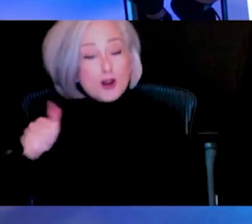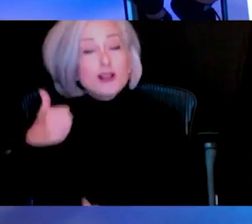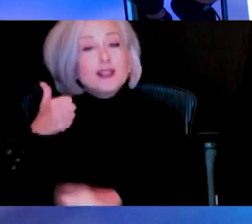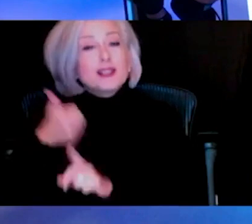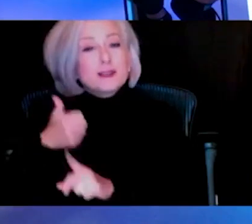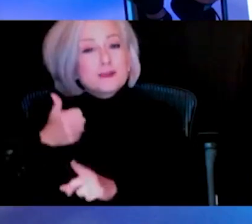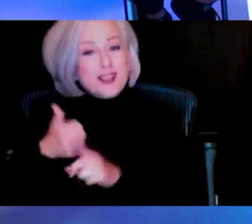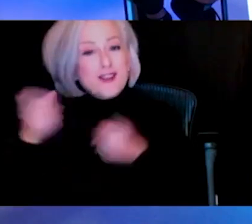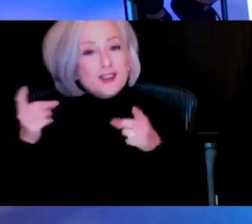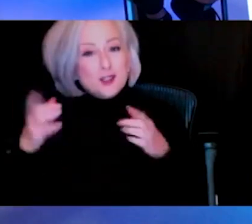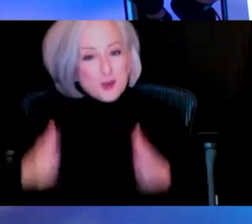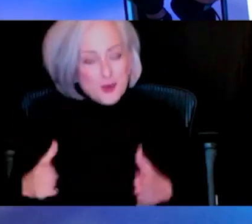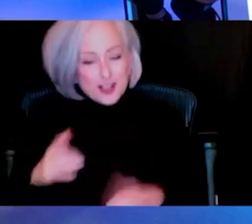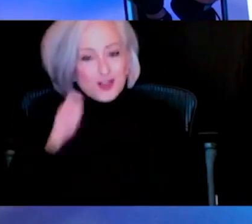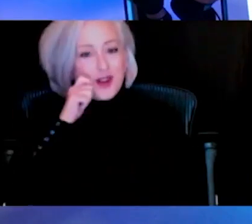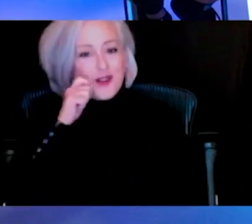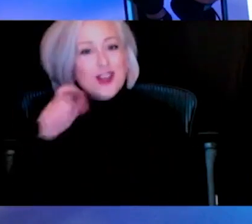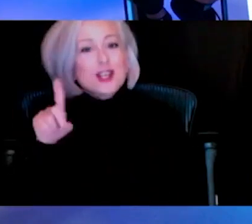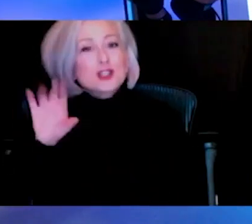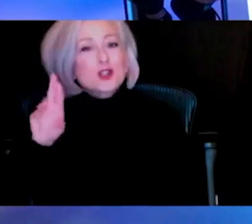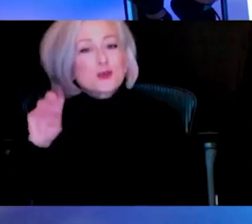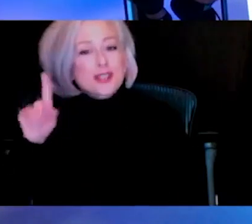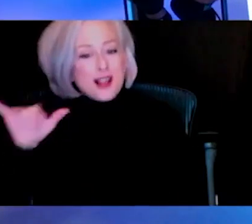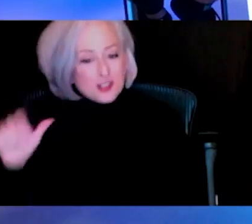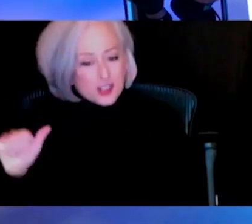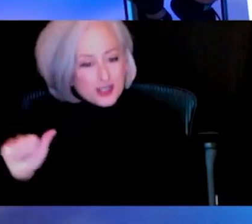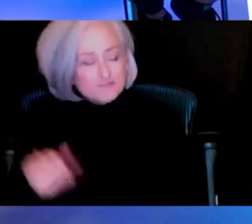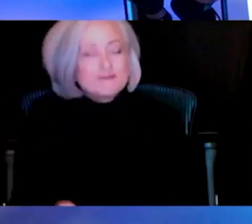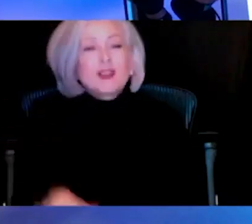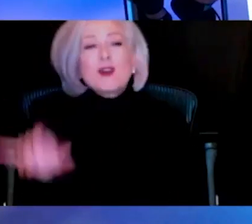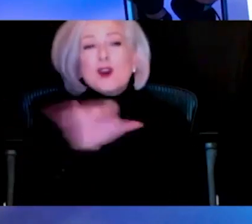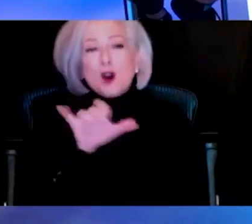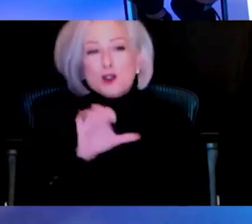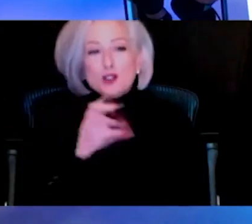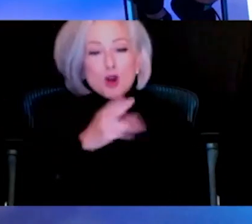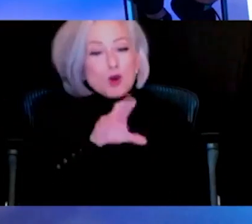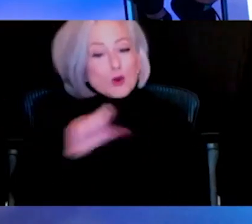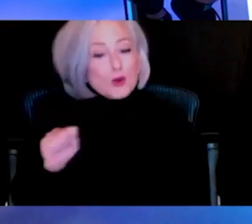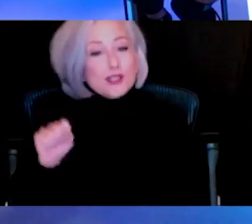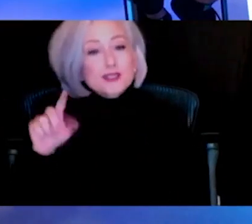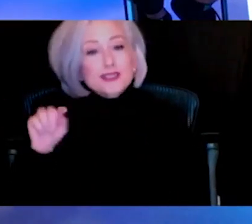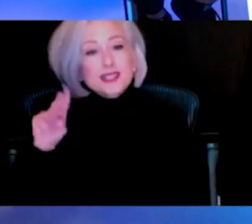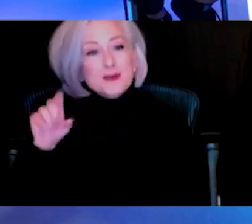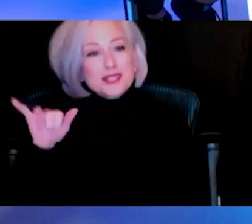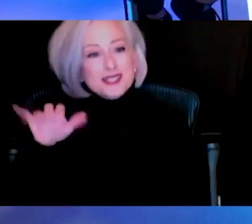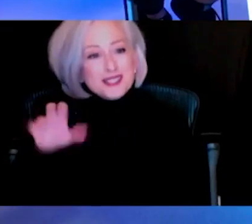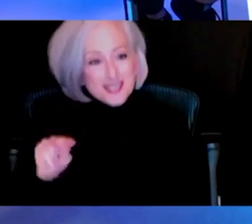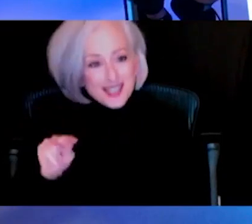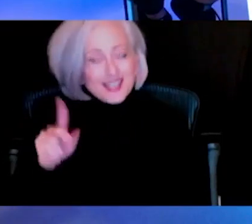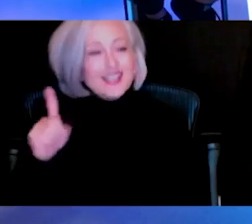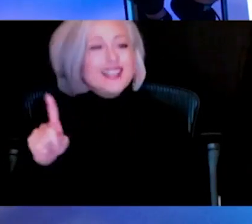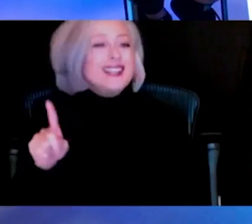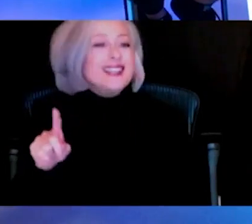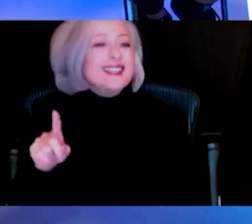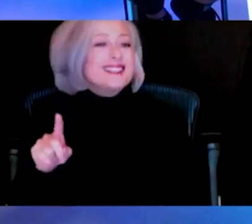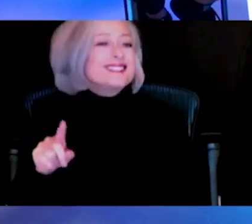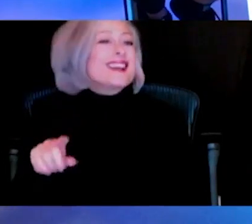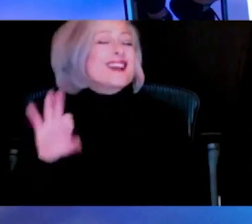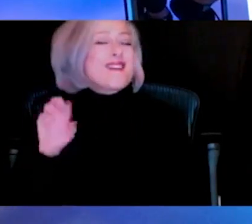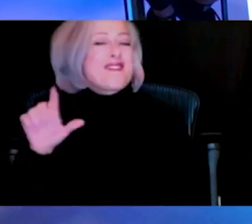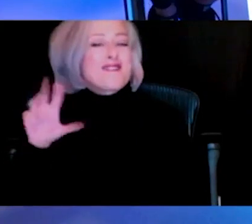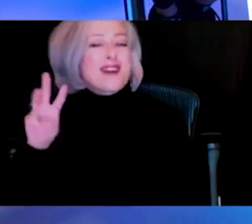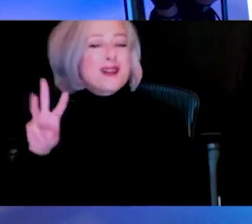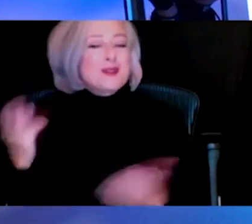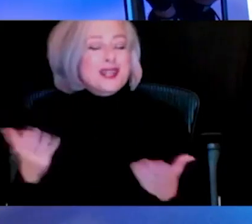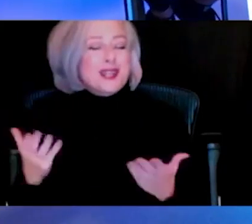right. Also, Dr. Chris Tomassian. He is a dermatology fellow here at the health system. How are you both doing today? Doing wonderful. How are you?